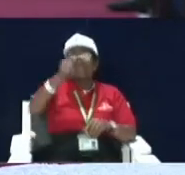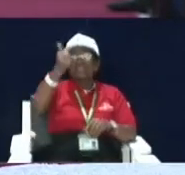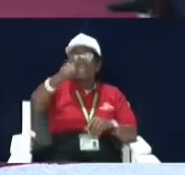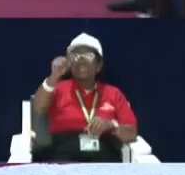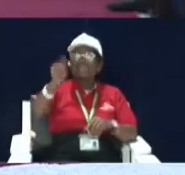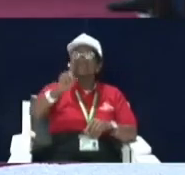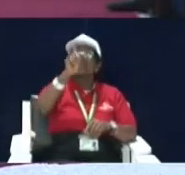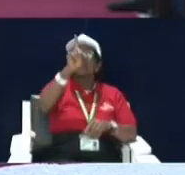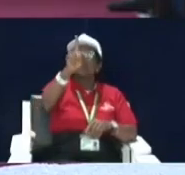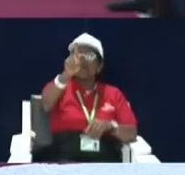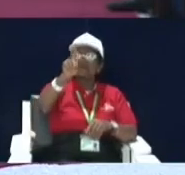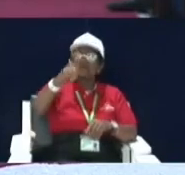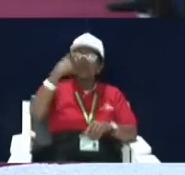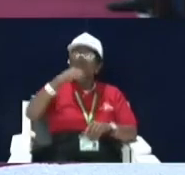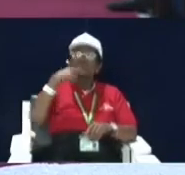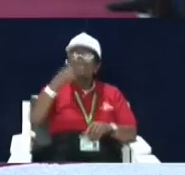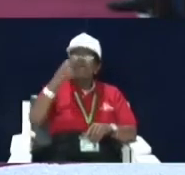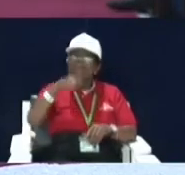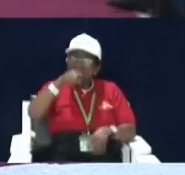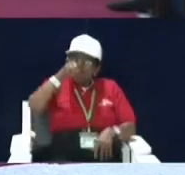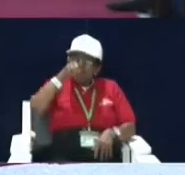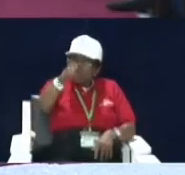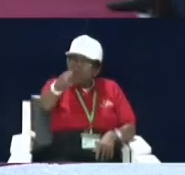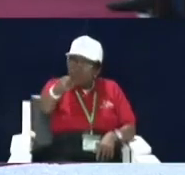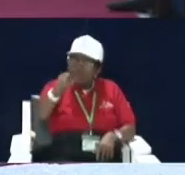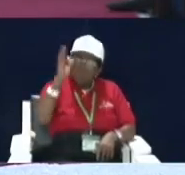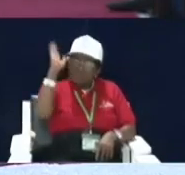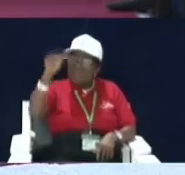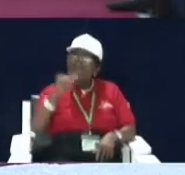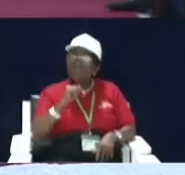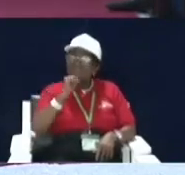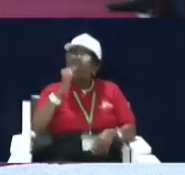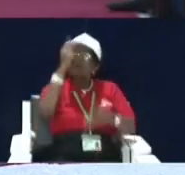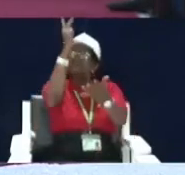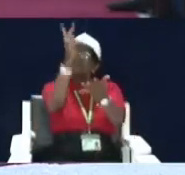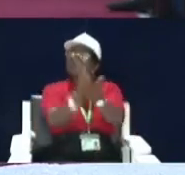Anyone who says you will not reach your